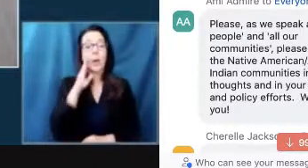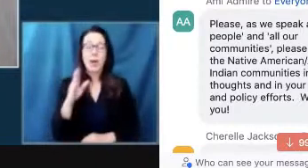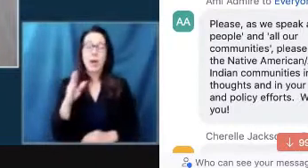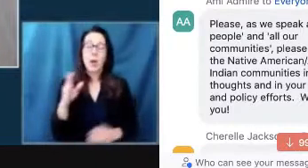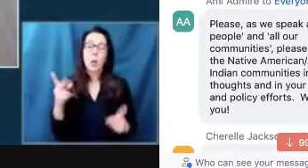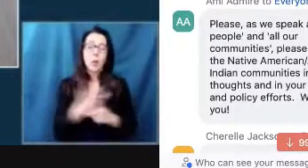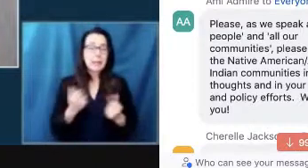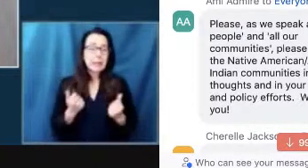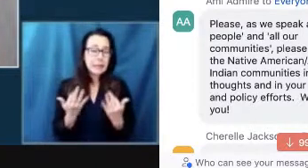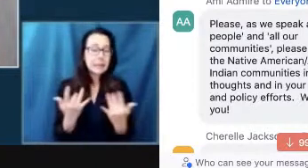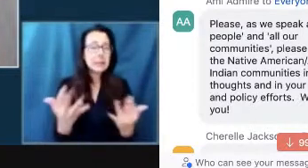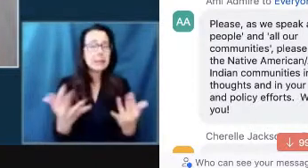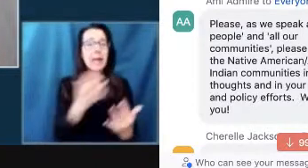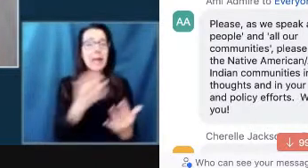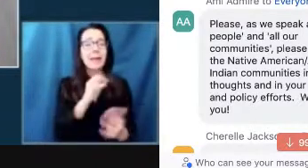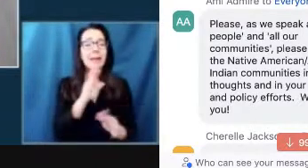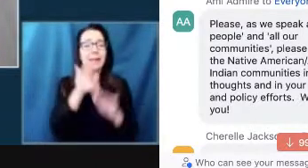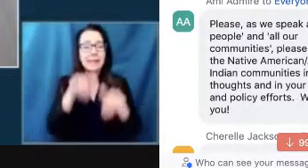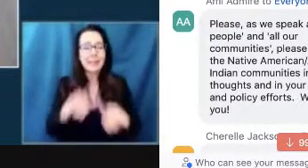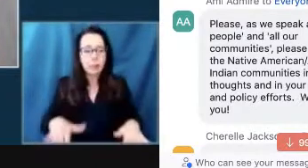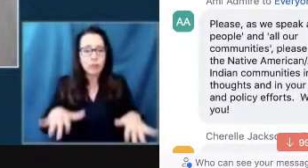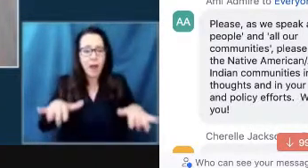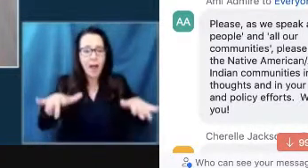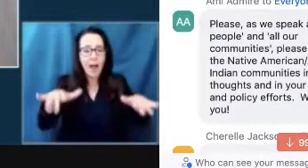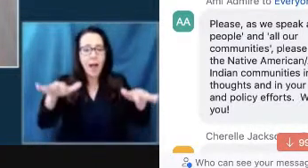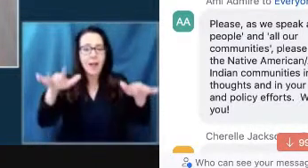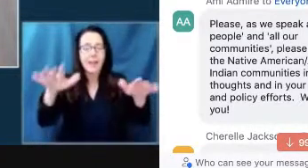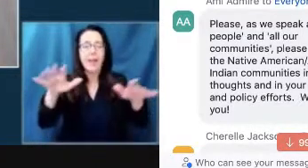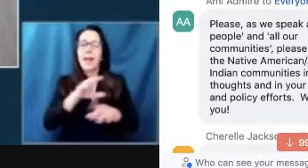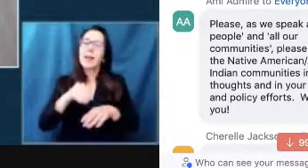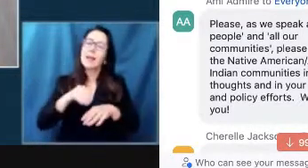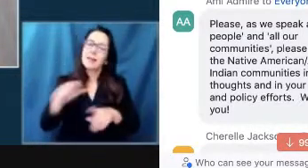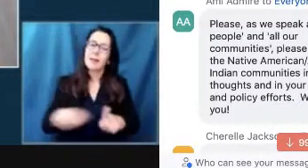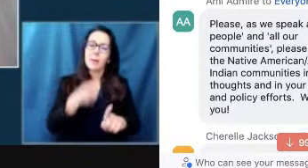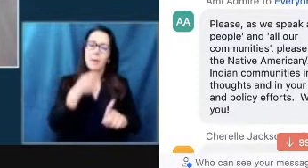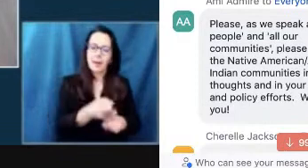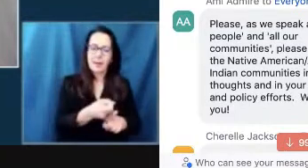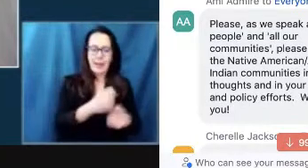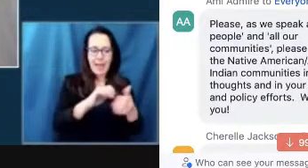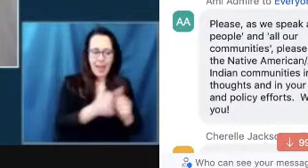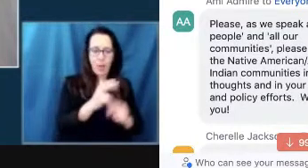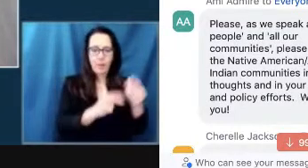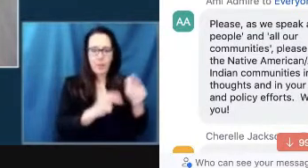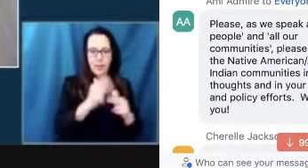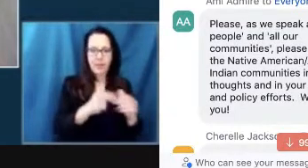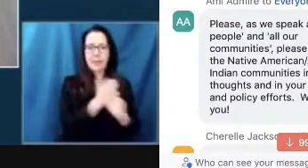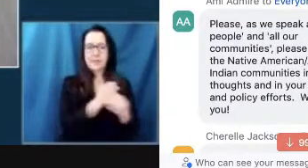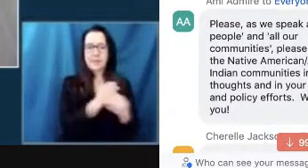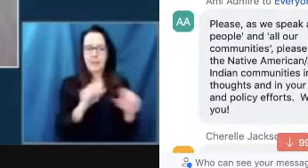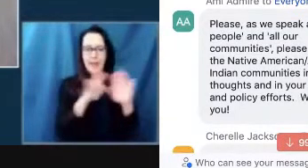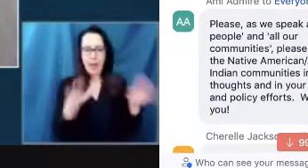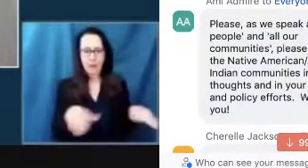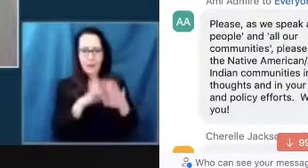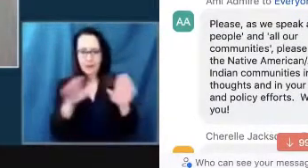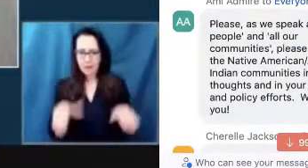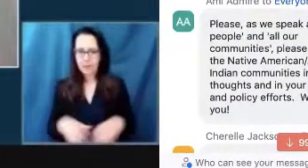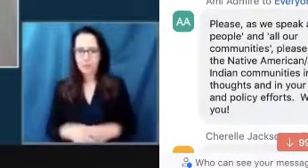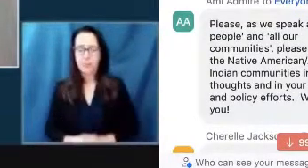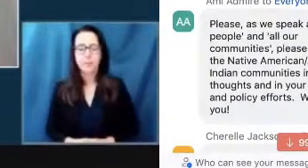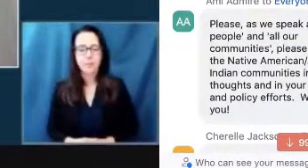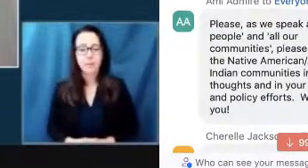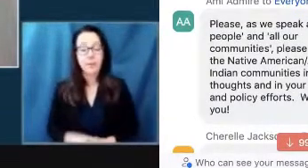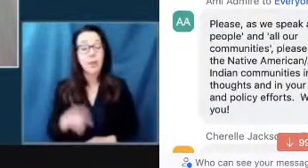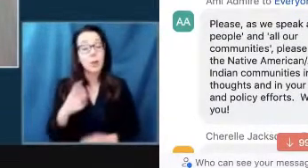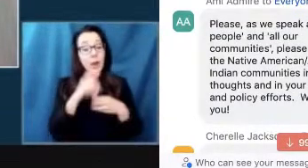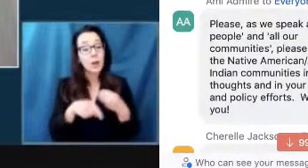are affecting our ability to build housing safely in some places. If you care about transportation, you should know how sea